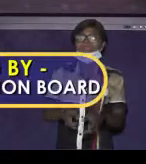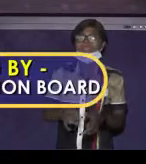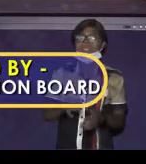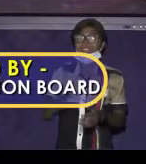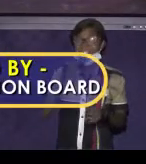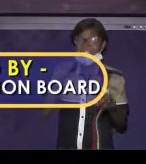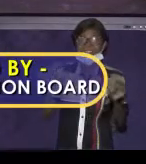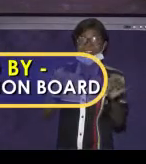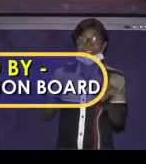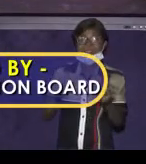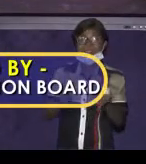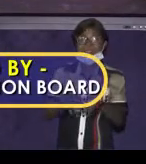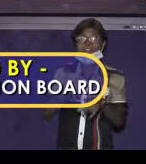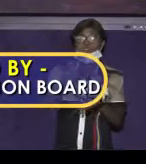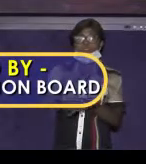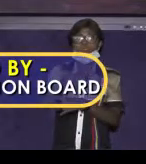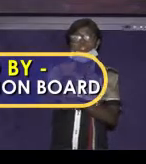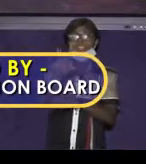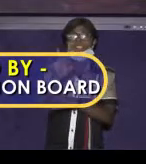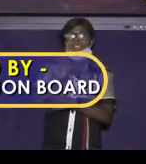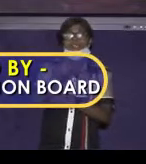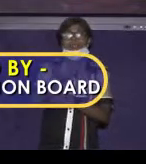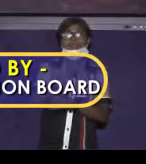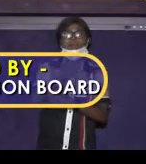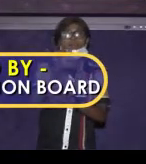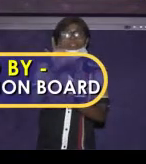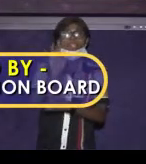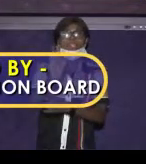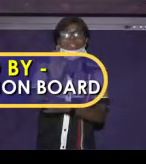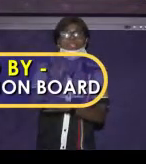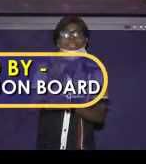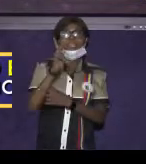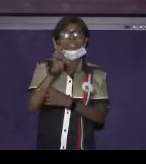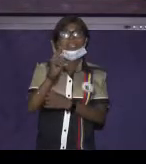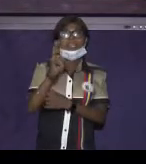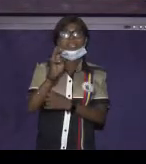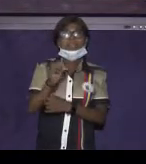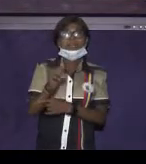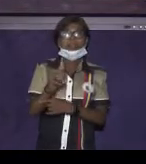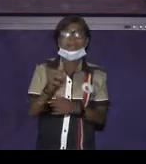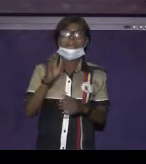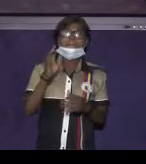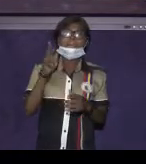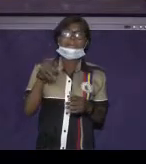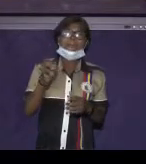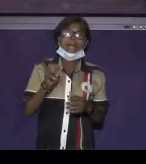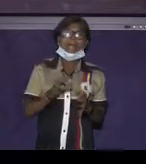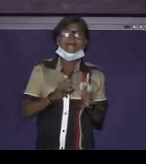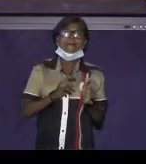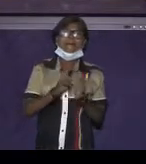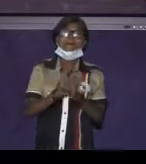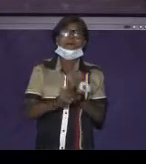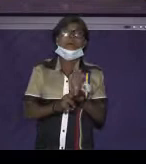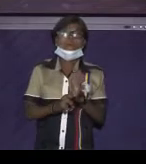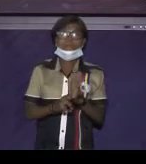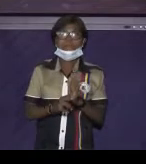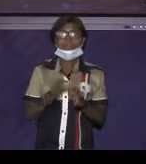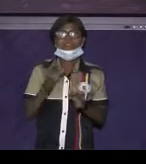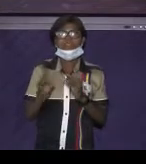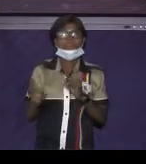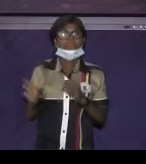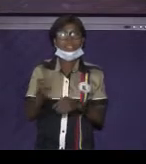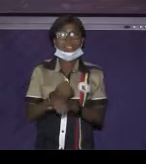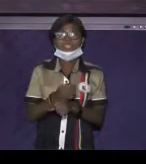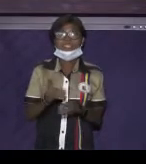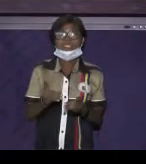same as 28.8 kilometers per hour. Did you get it right? Well, if you